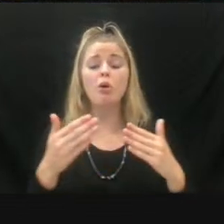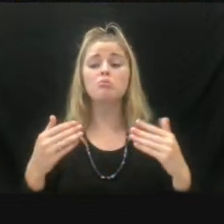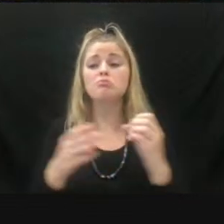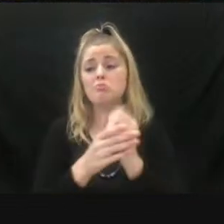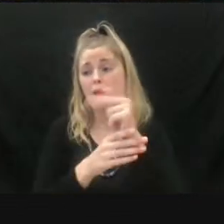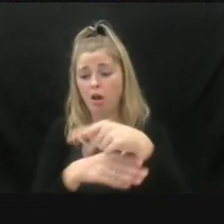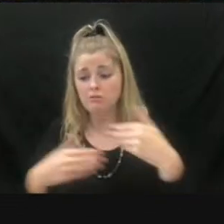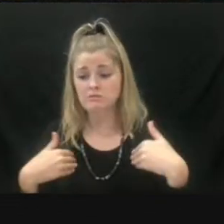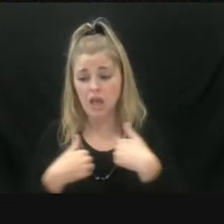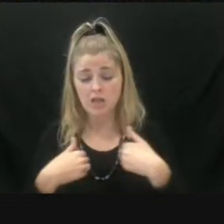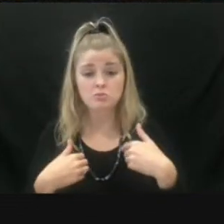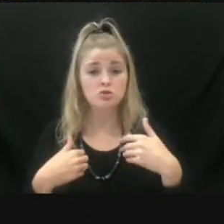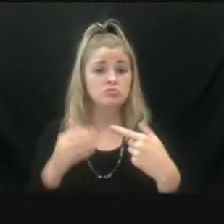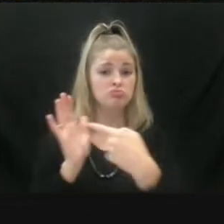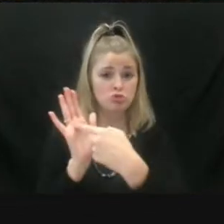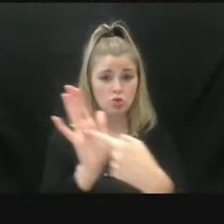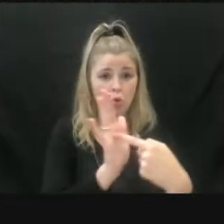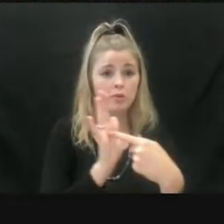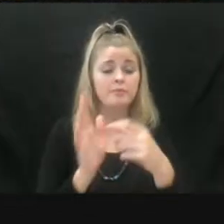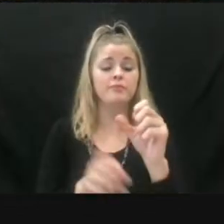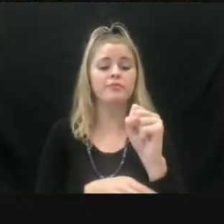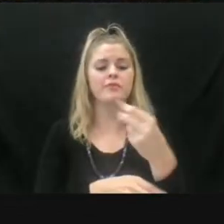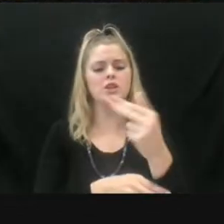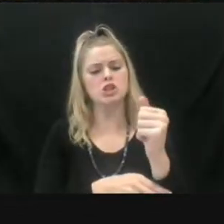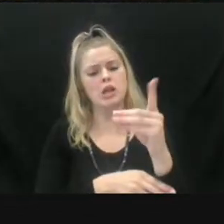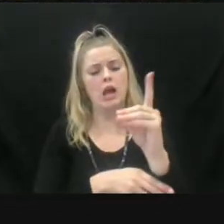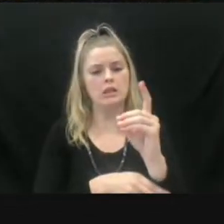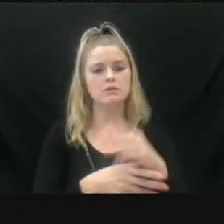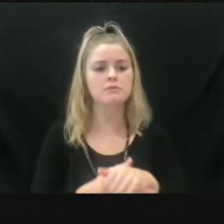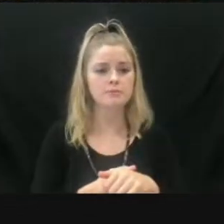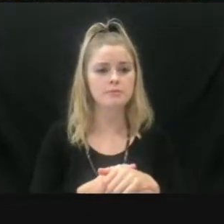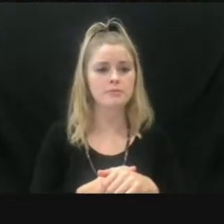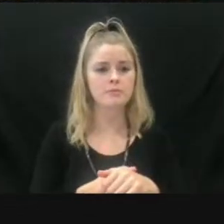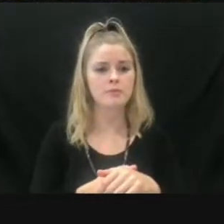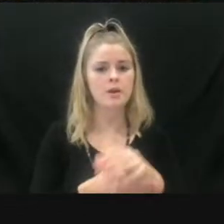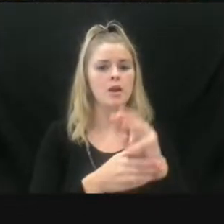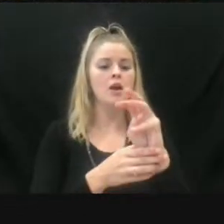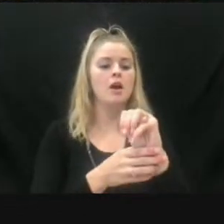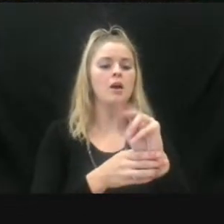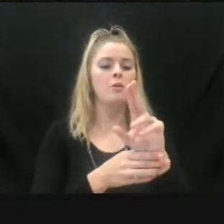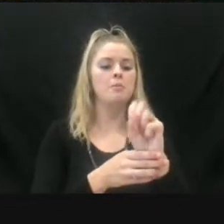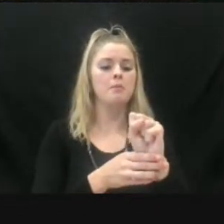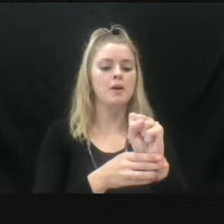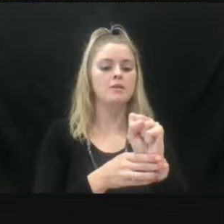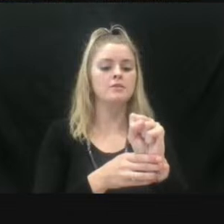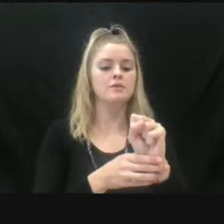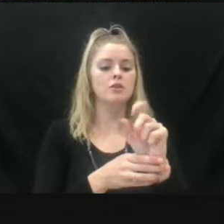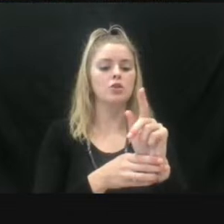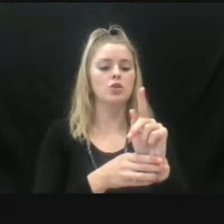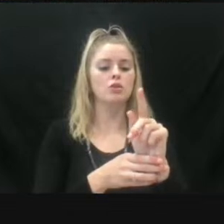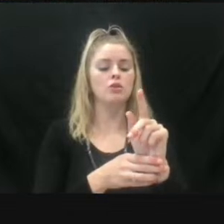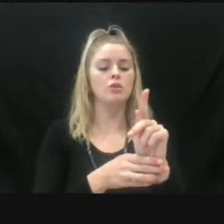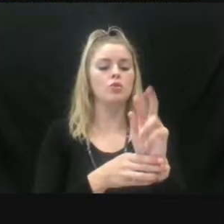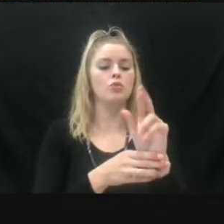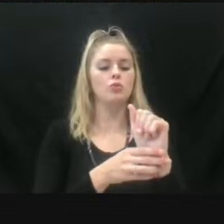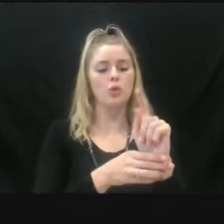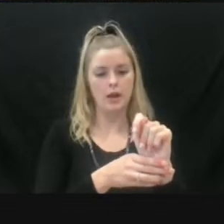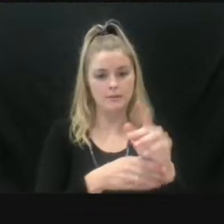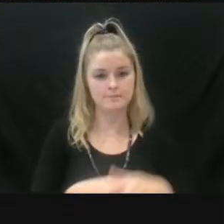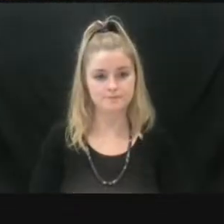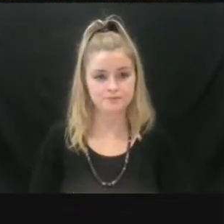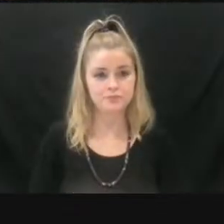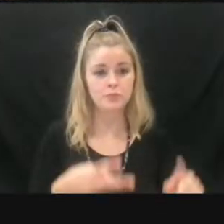two, are the shad, the American shad, and the muskrat that are here. So shad is